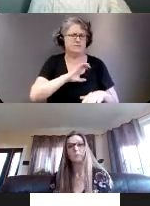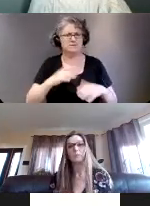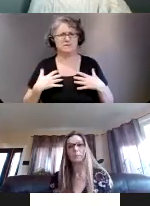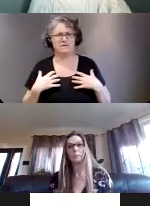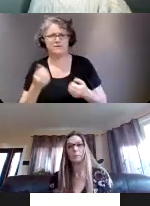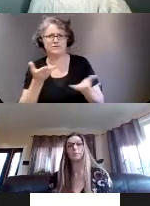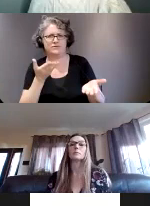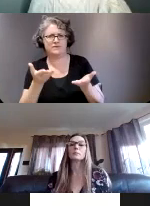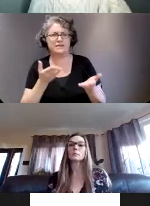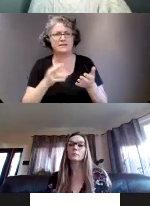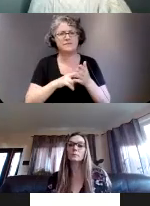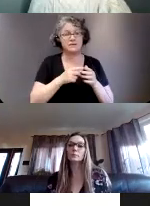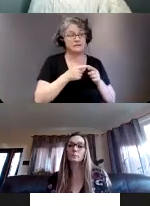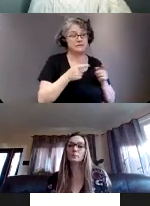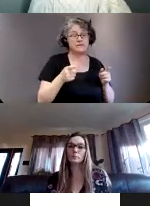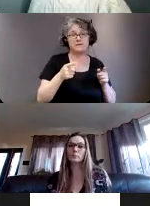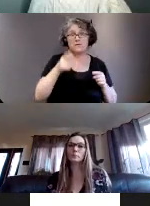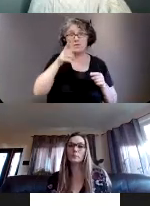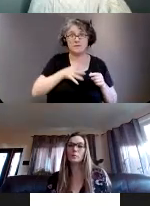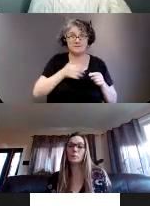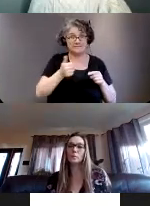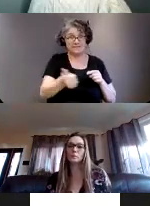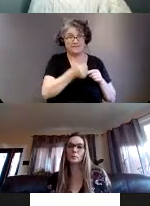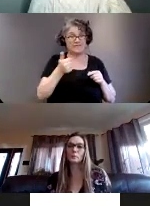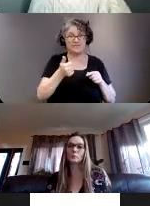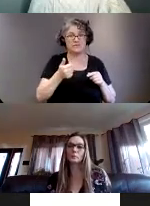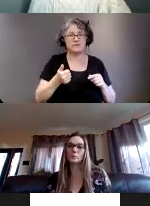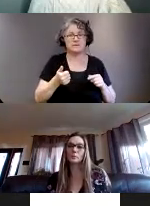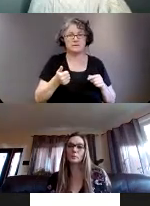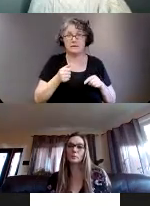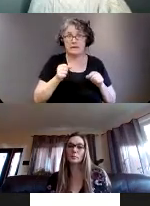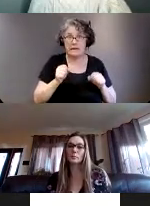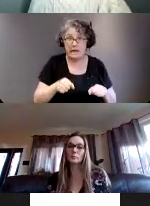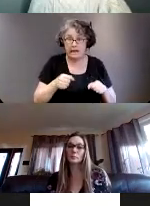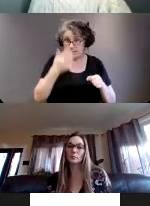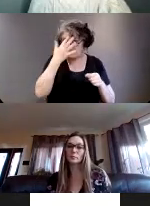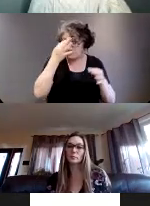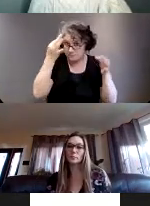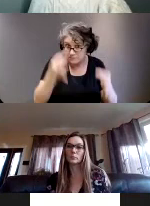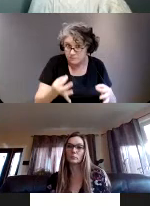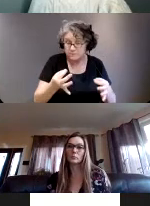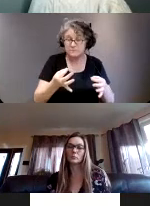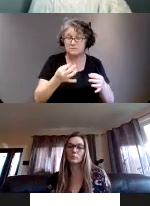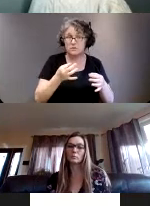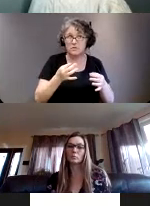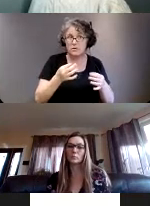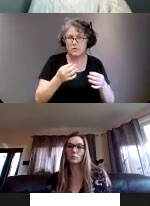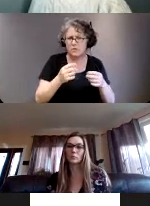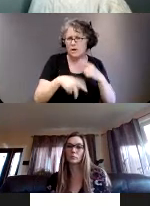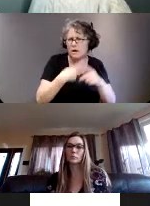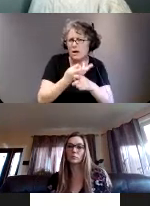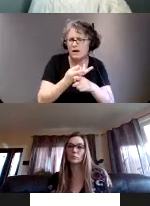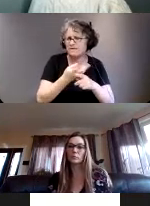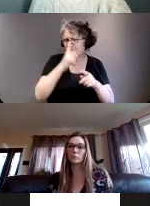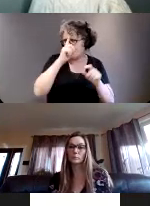any choices for themselves. And even that capacity is different, it's layered, right? What type are we talking about? Are we talking